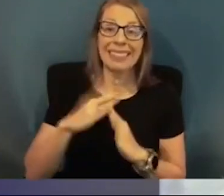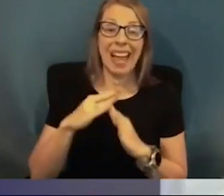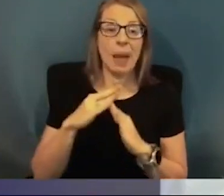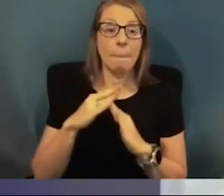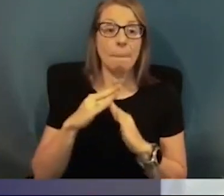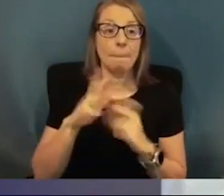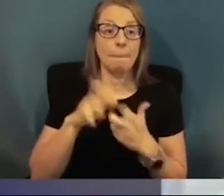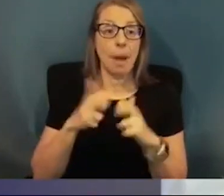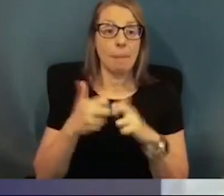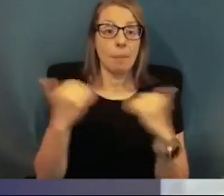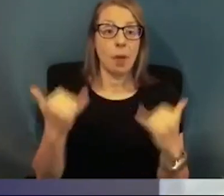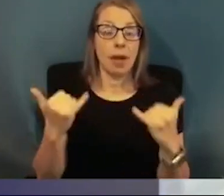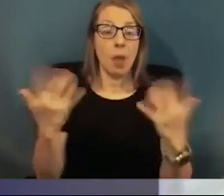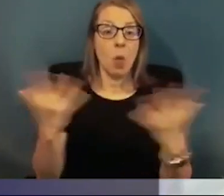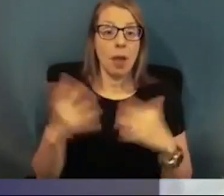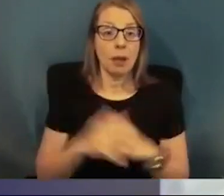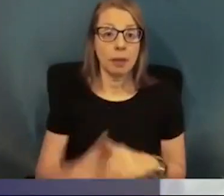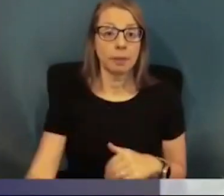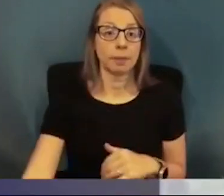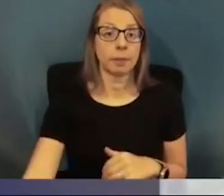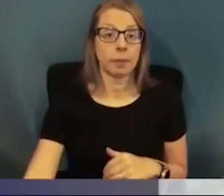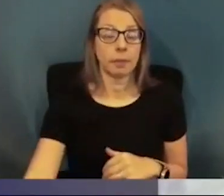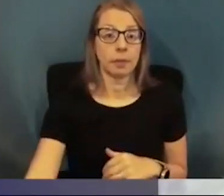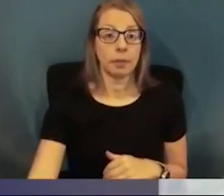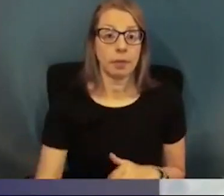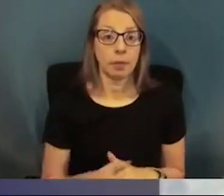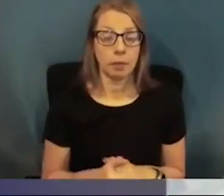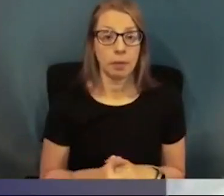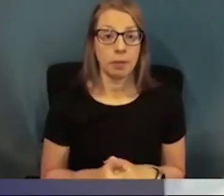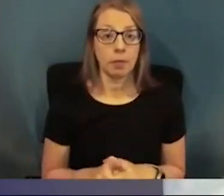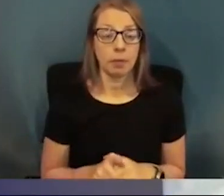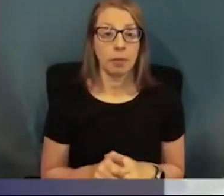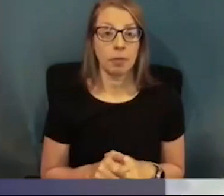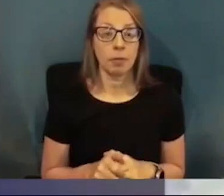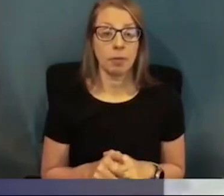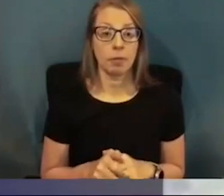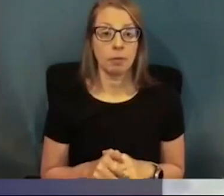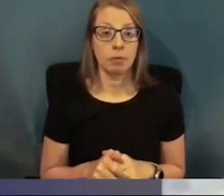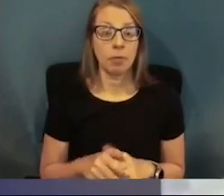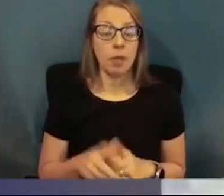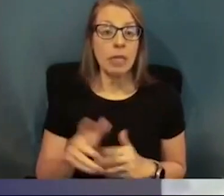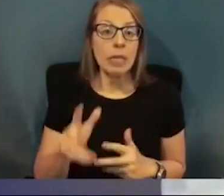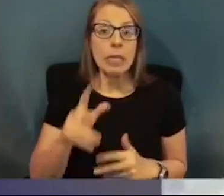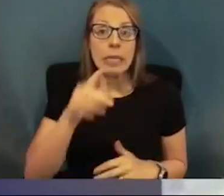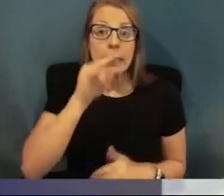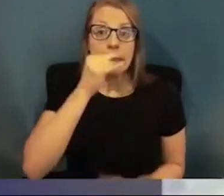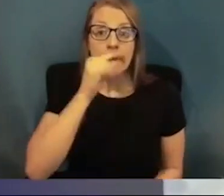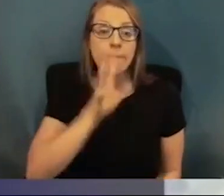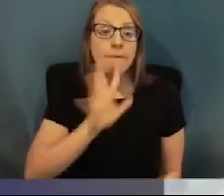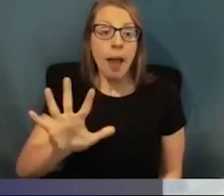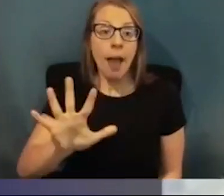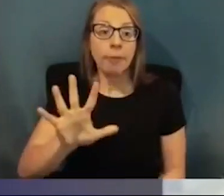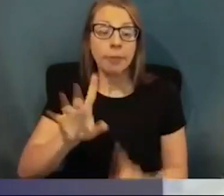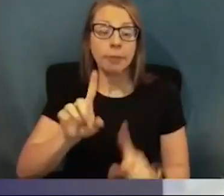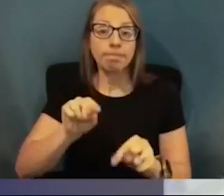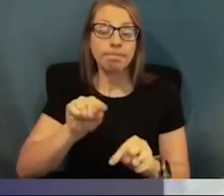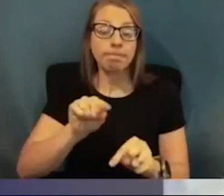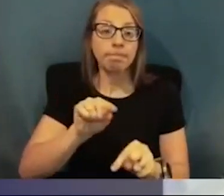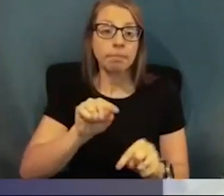that children 11 and under, say five-year-old kindergarten kids up to